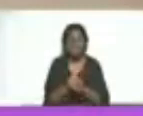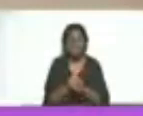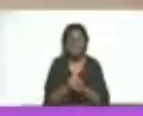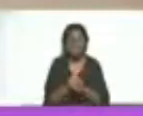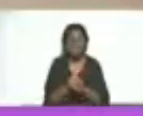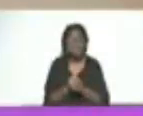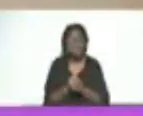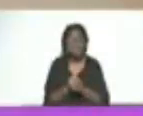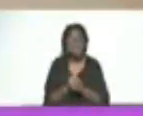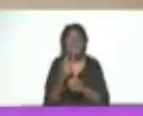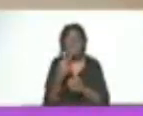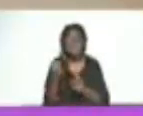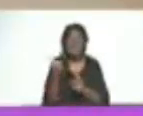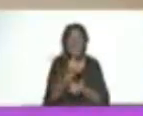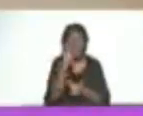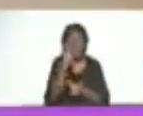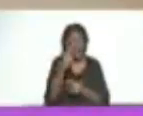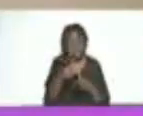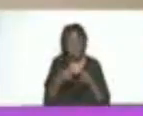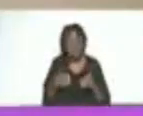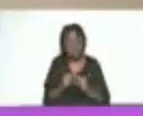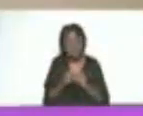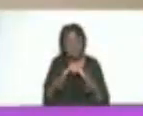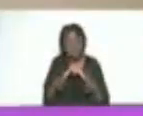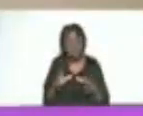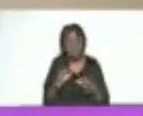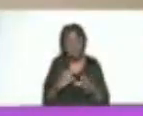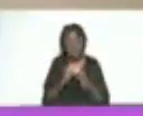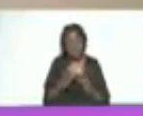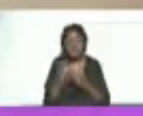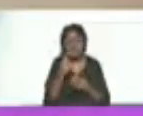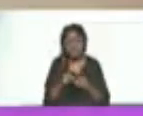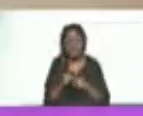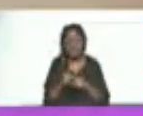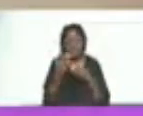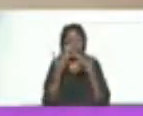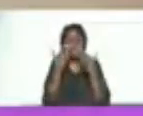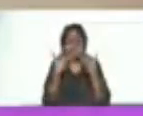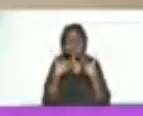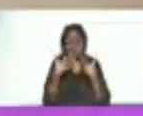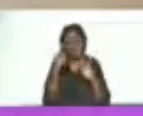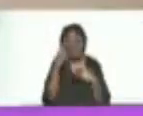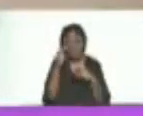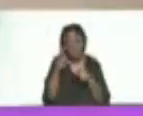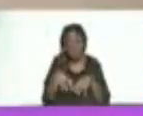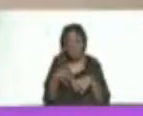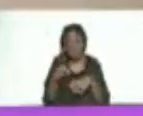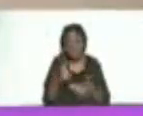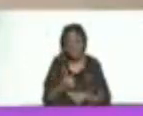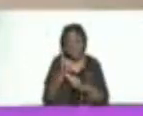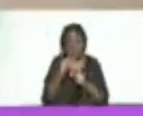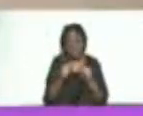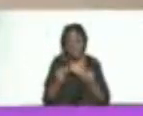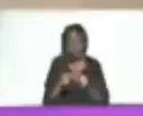A double whammy for the Broadcasting Corporation, who's also grieving the loss of its Assistant General Manager of News and Radio in